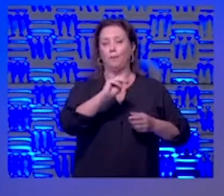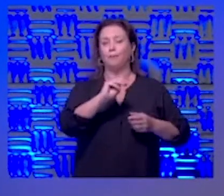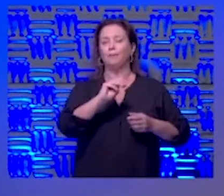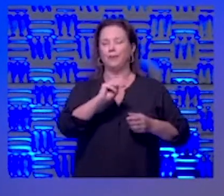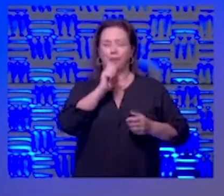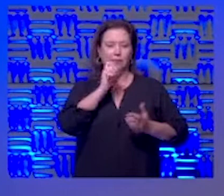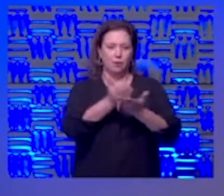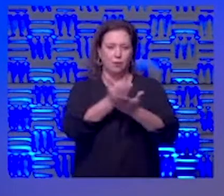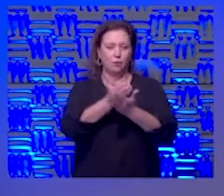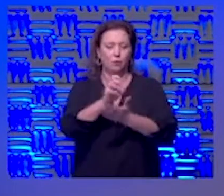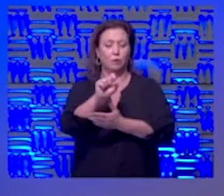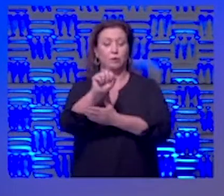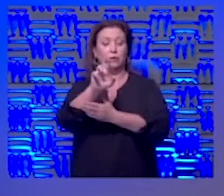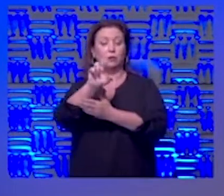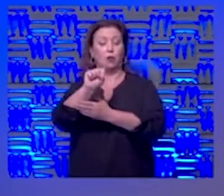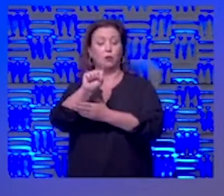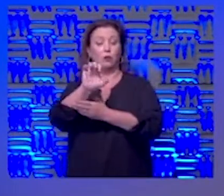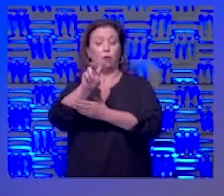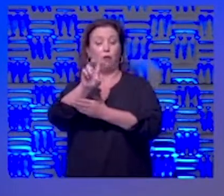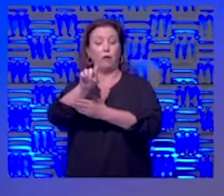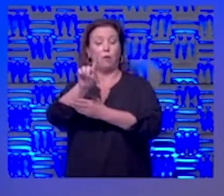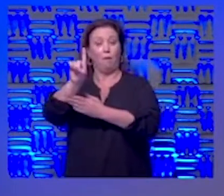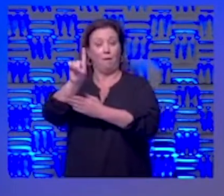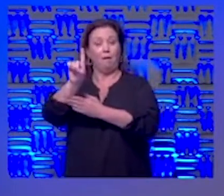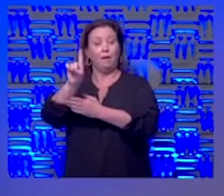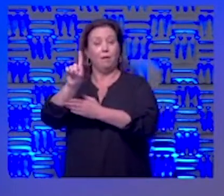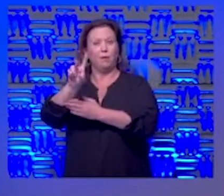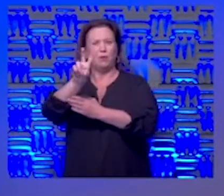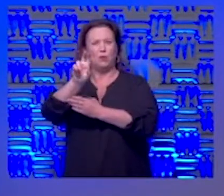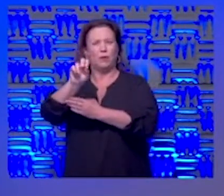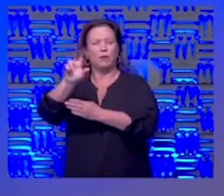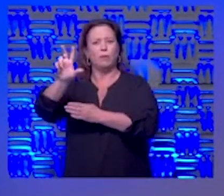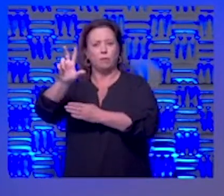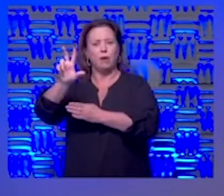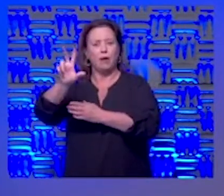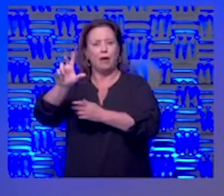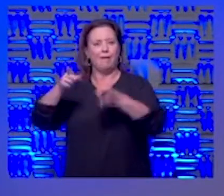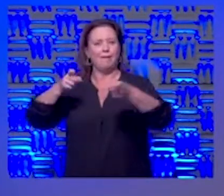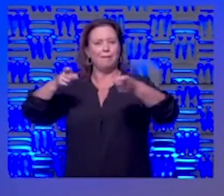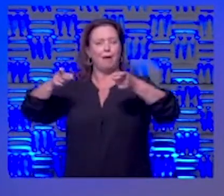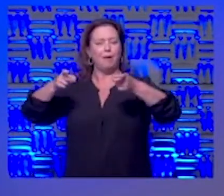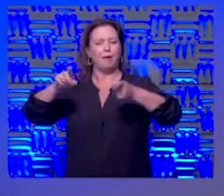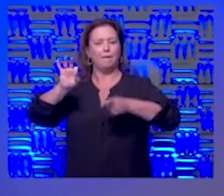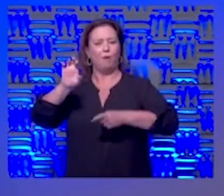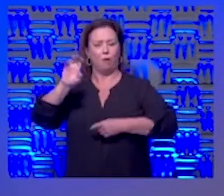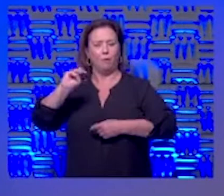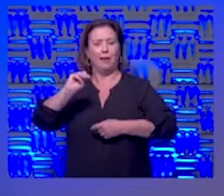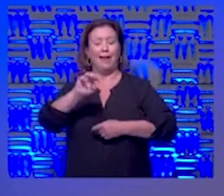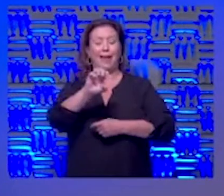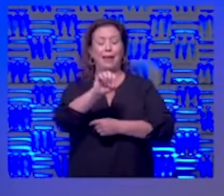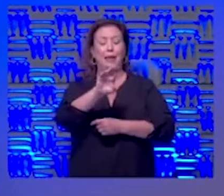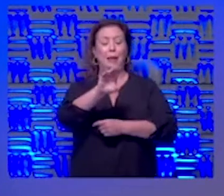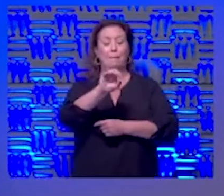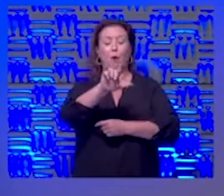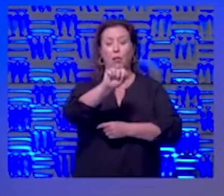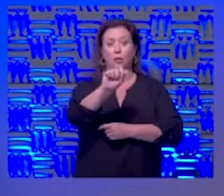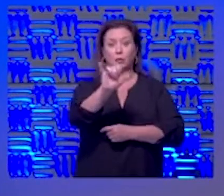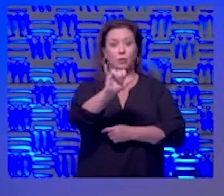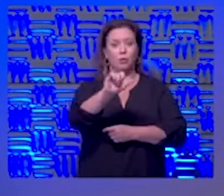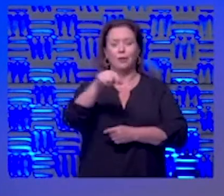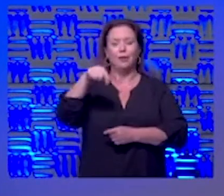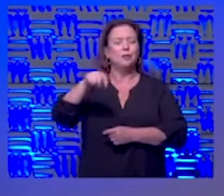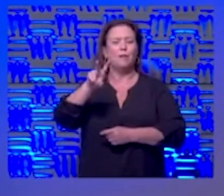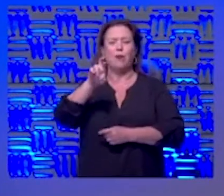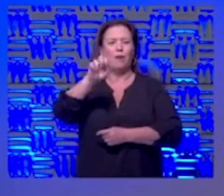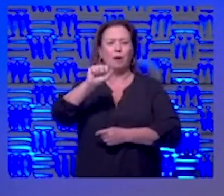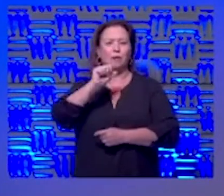SARS-CoV-1 from 2003 had a dominant form that came about as well as Ebola. So this is not new in the world of